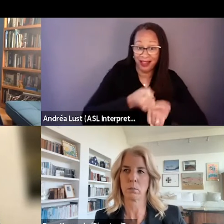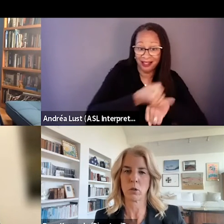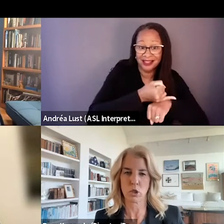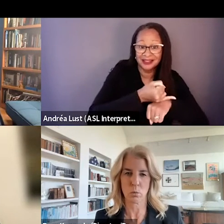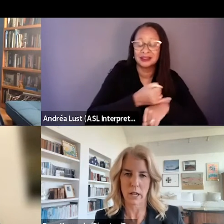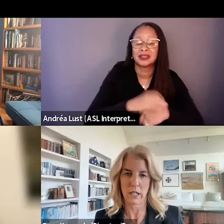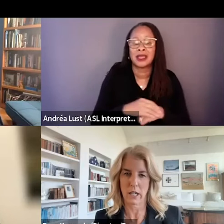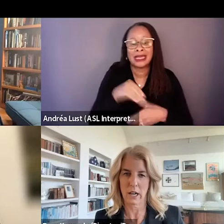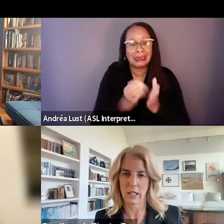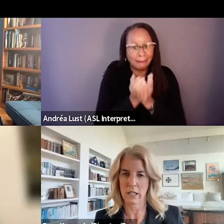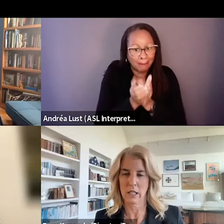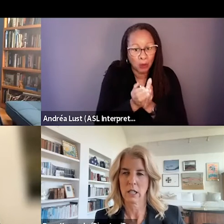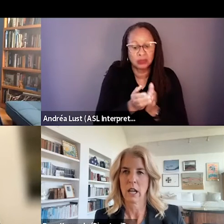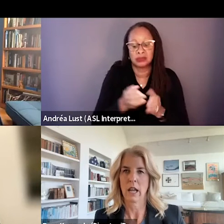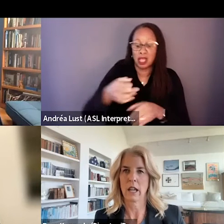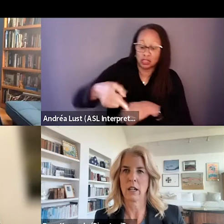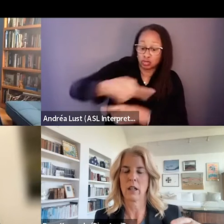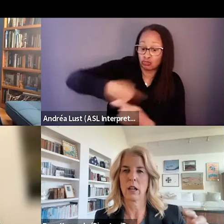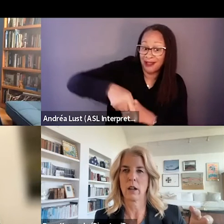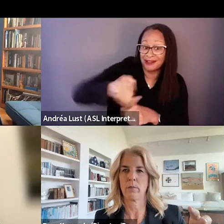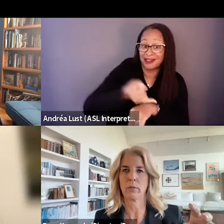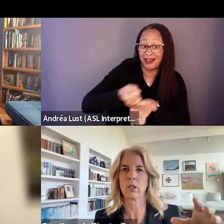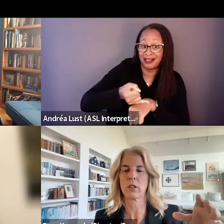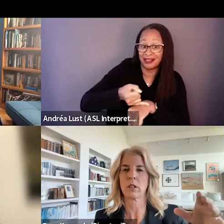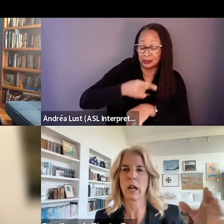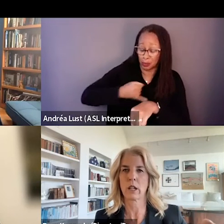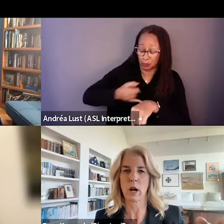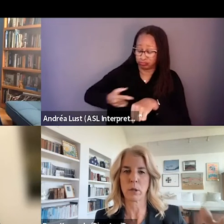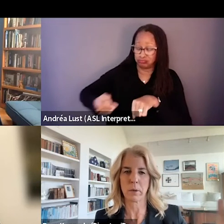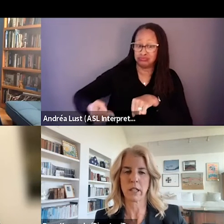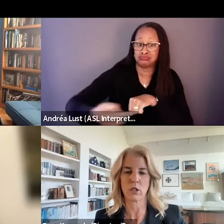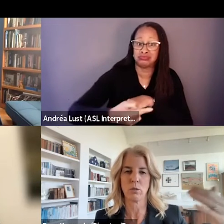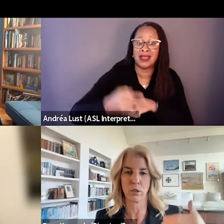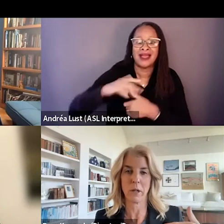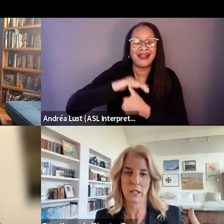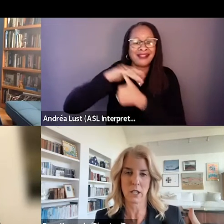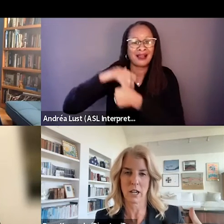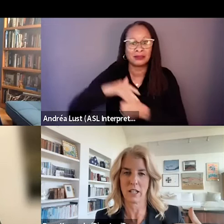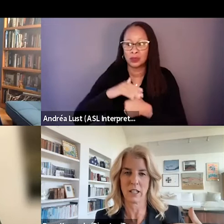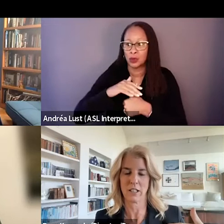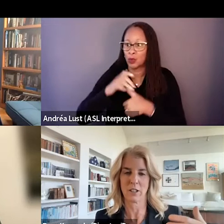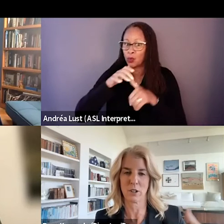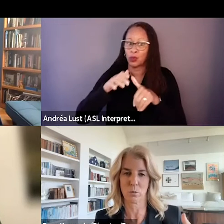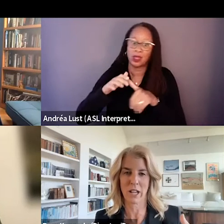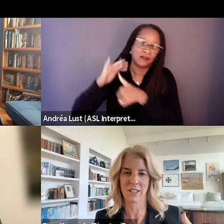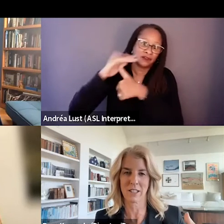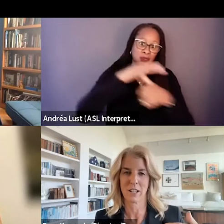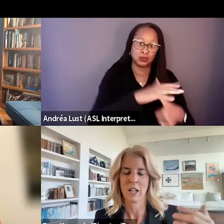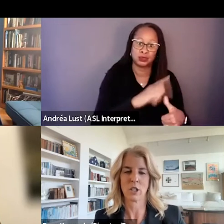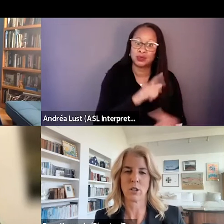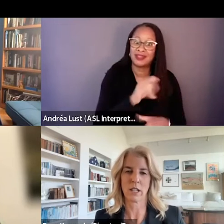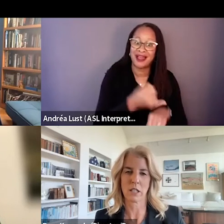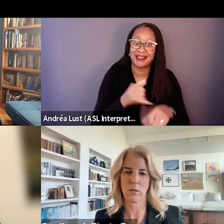in boats surrounding the island, and then helicopter pilots who flew into the island at their own